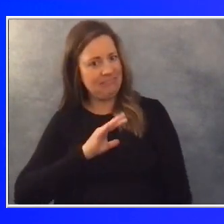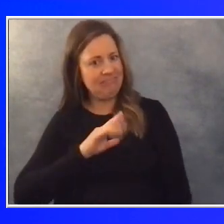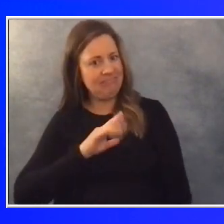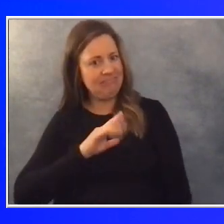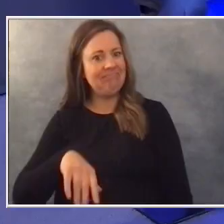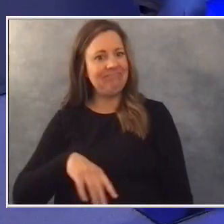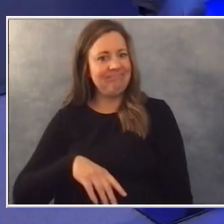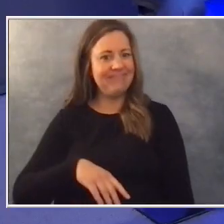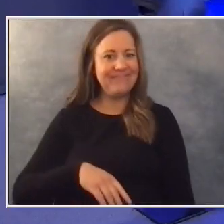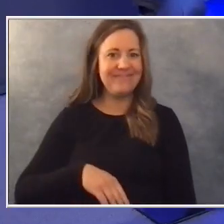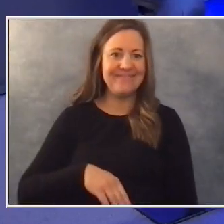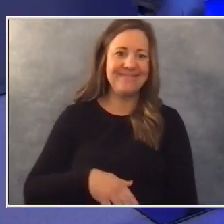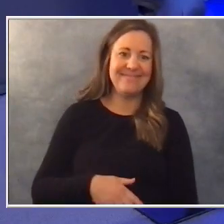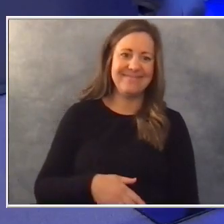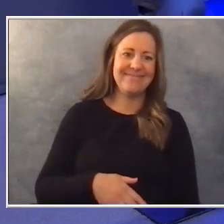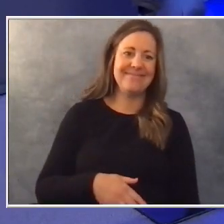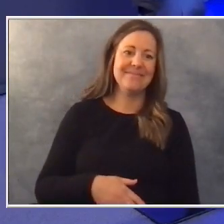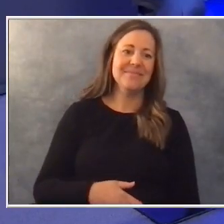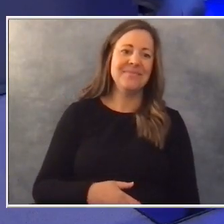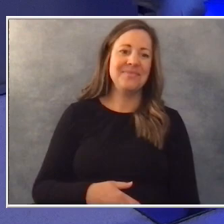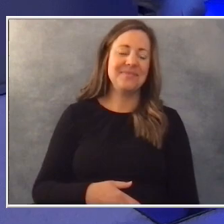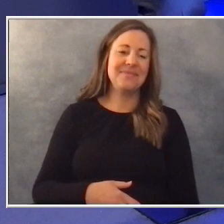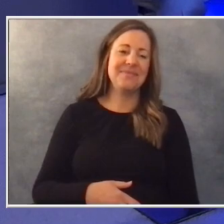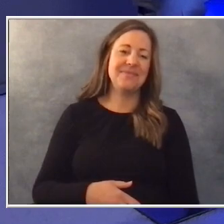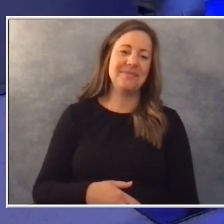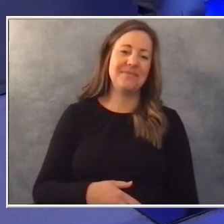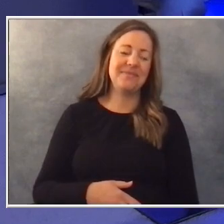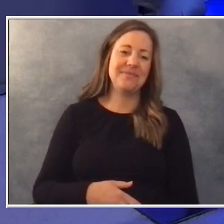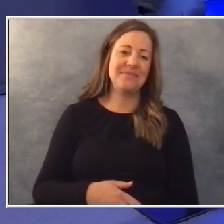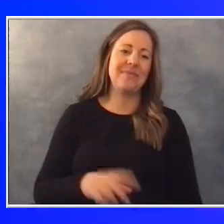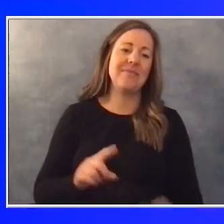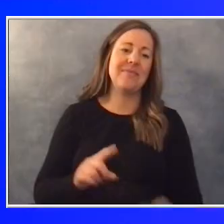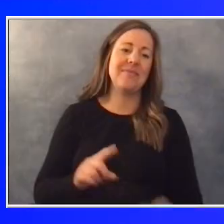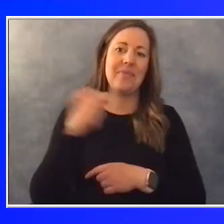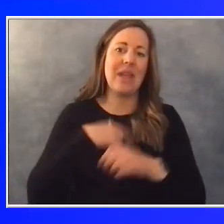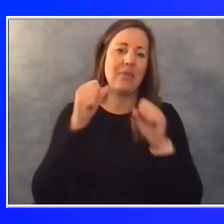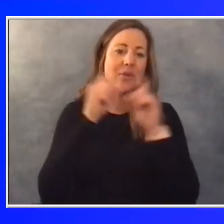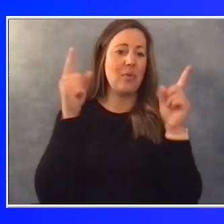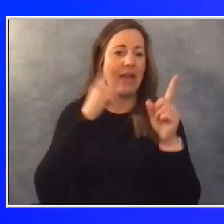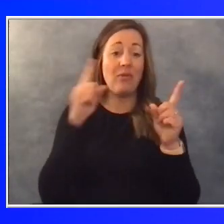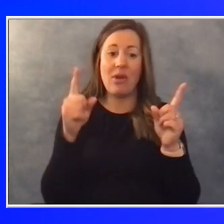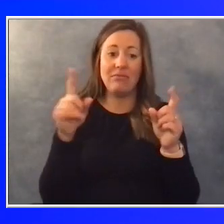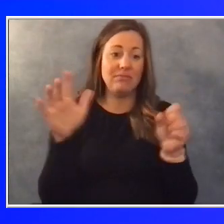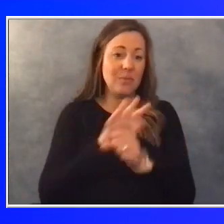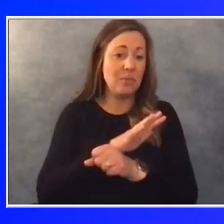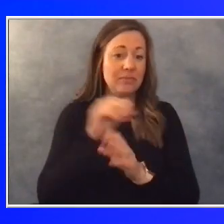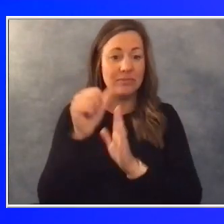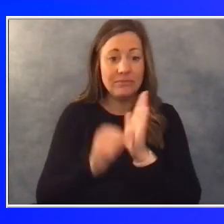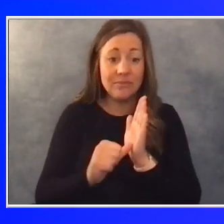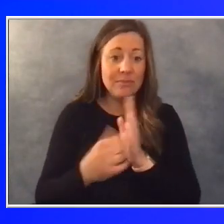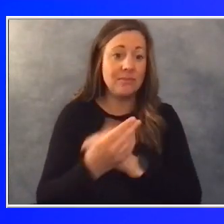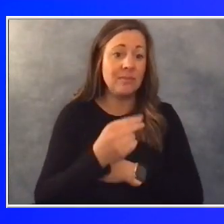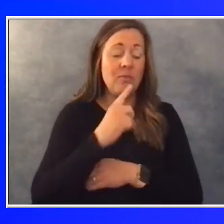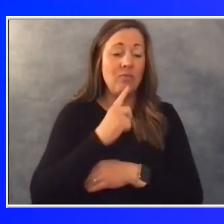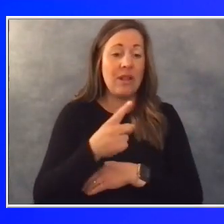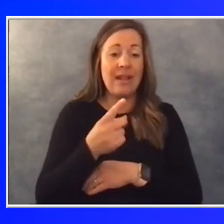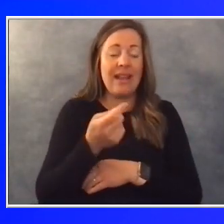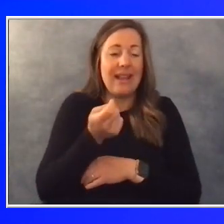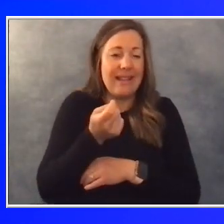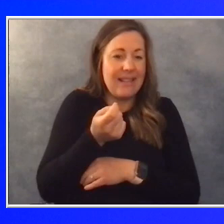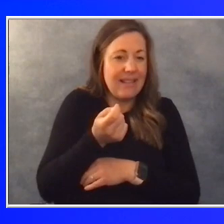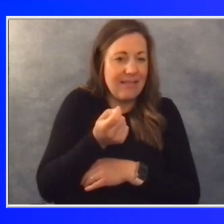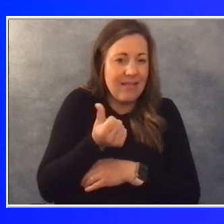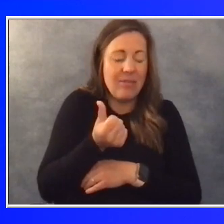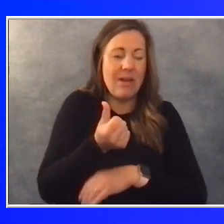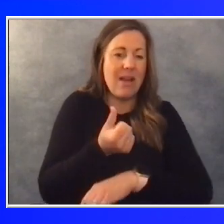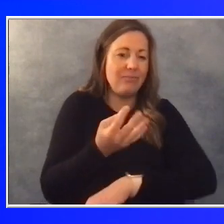would think, right? Right. But yeah, I was awake for the whole thing. They gave me just a little tiny bit of